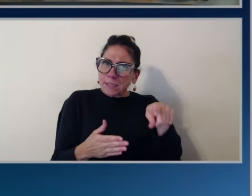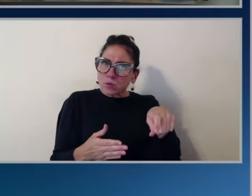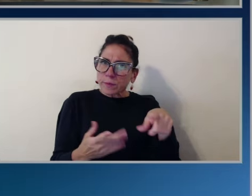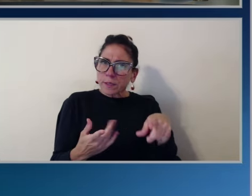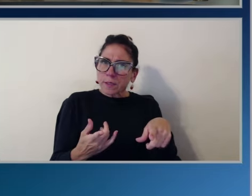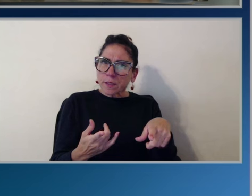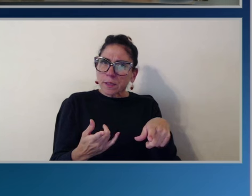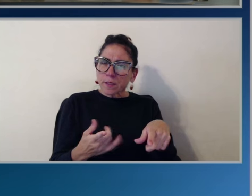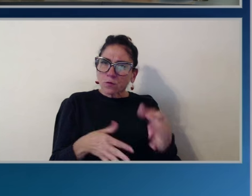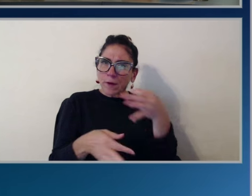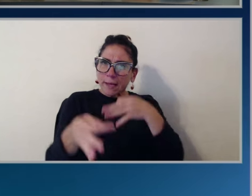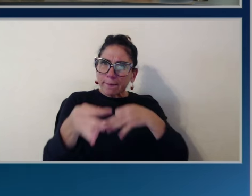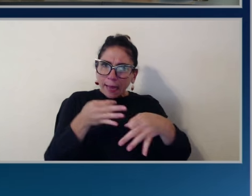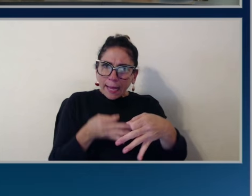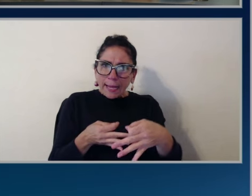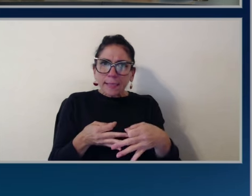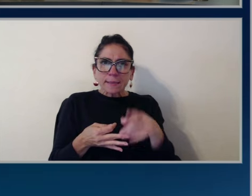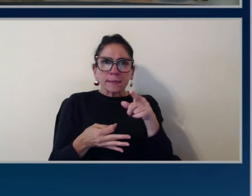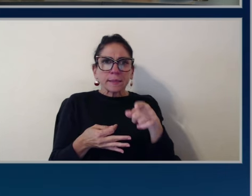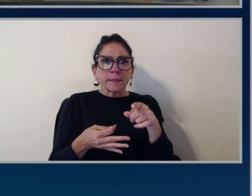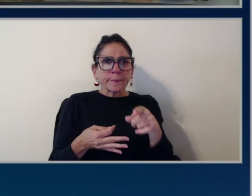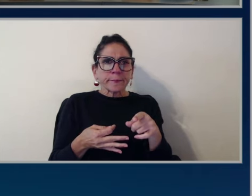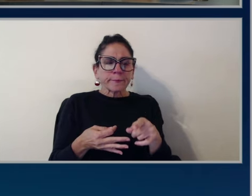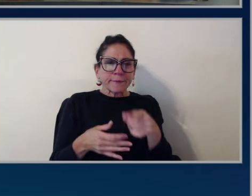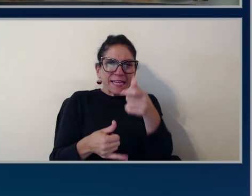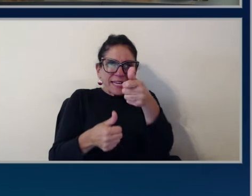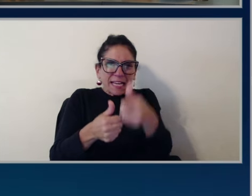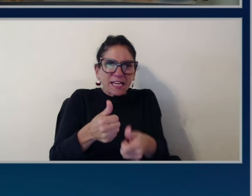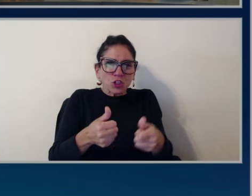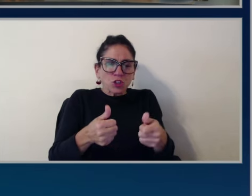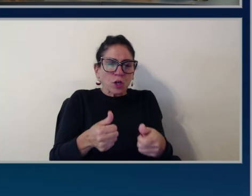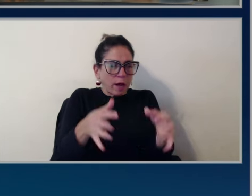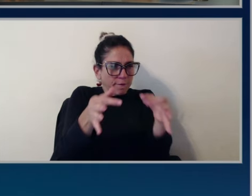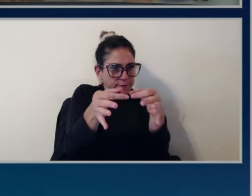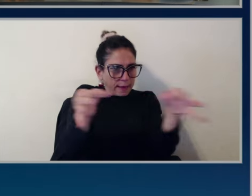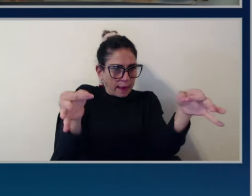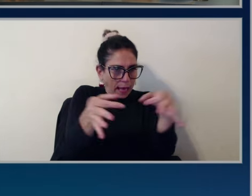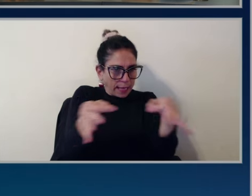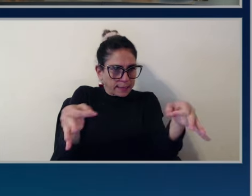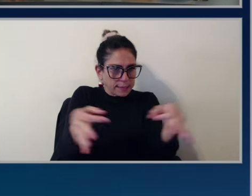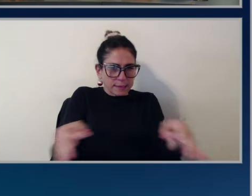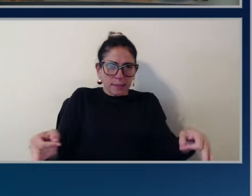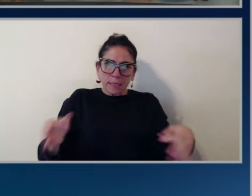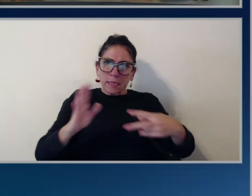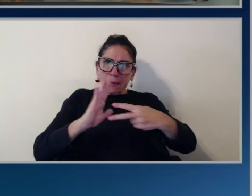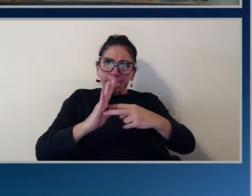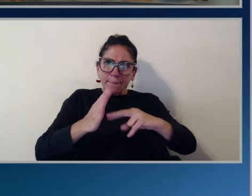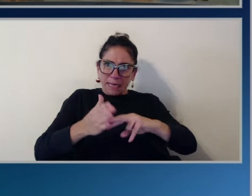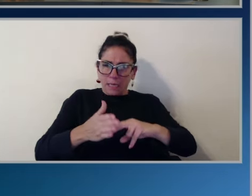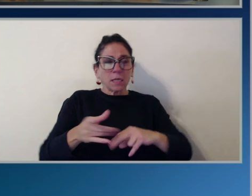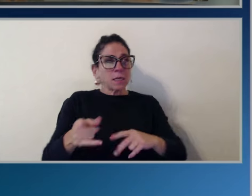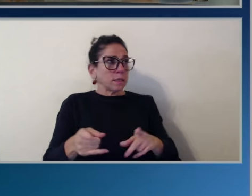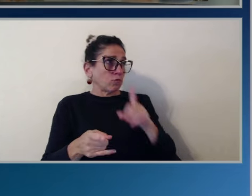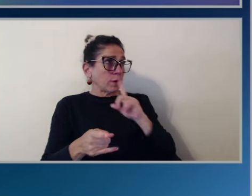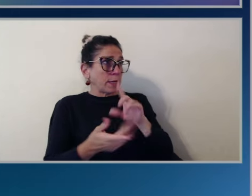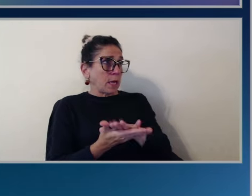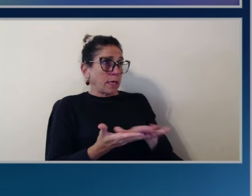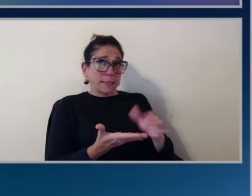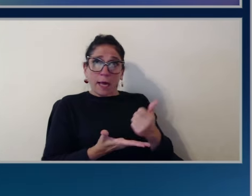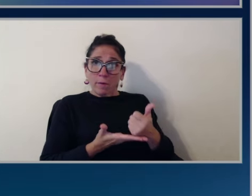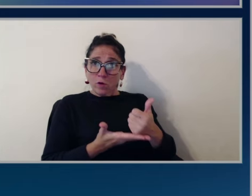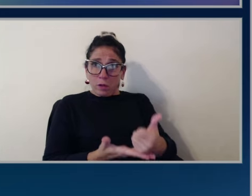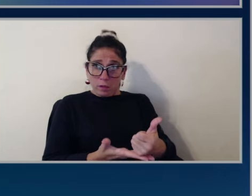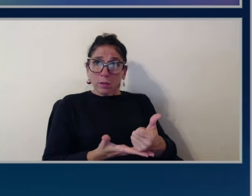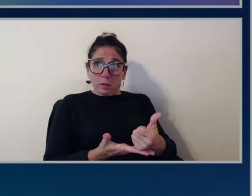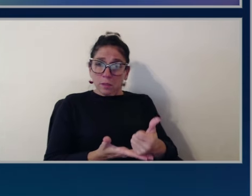what needs to be replaced, along with like what do each of these lines actually mean. So nice and helpful. Yeah, but it seems to also